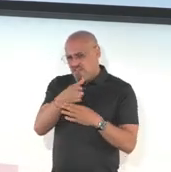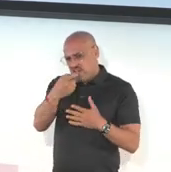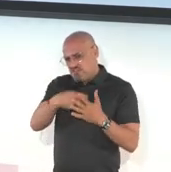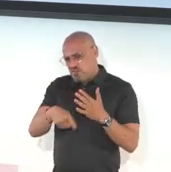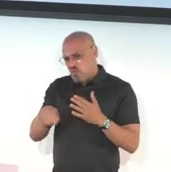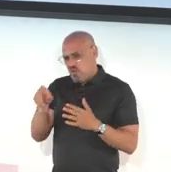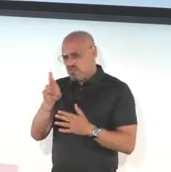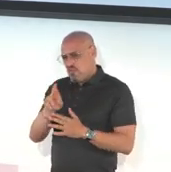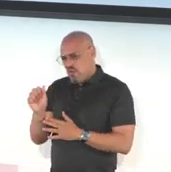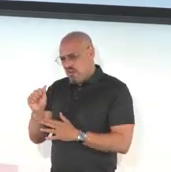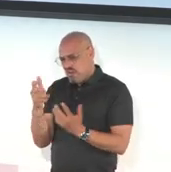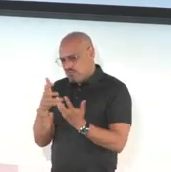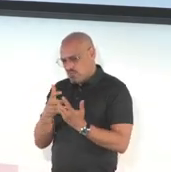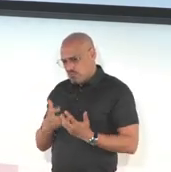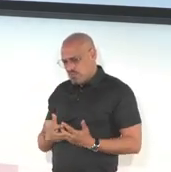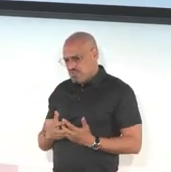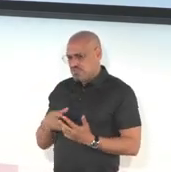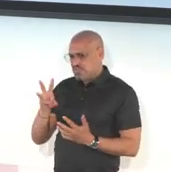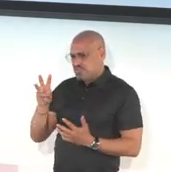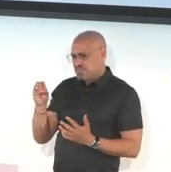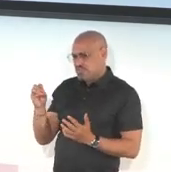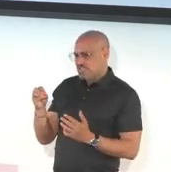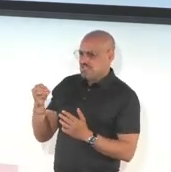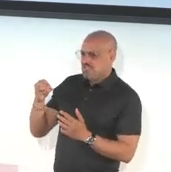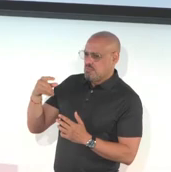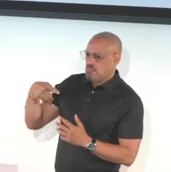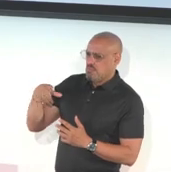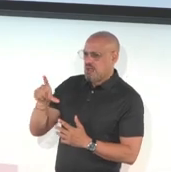reasonable adjustment is £60. That's in the UK.